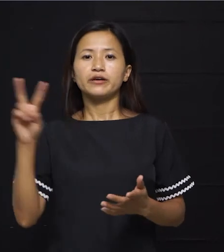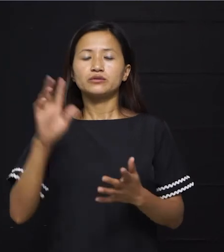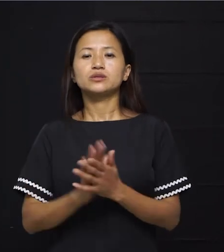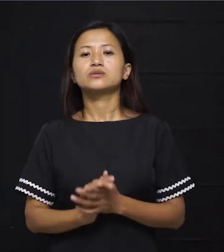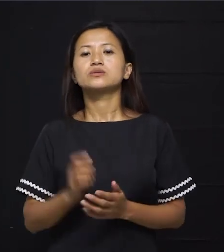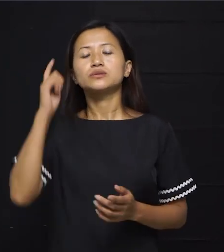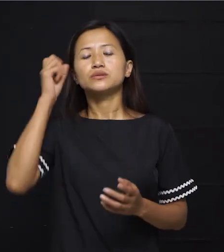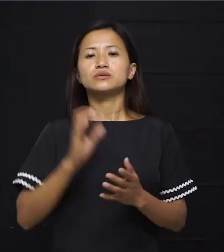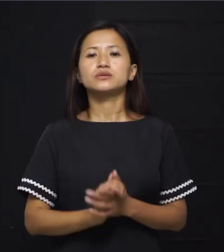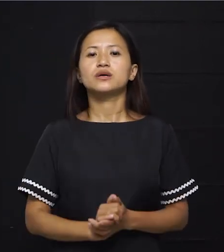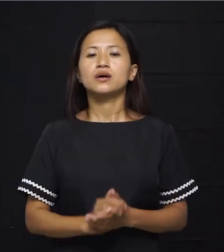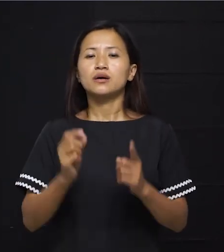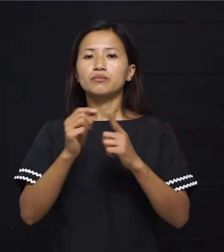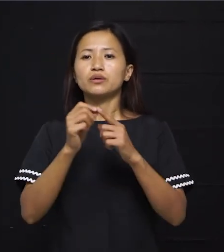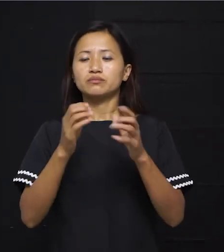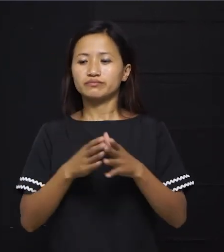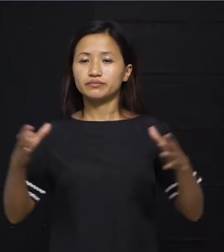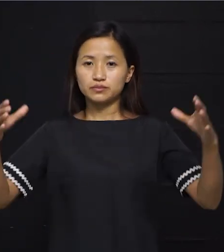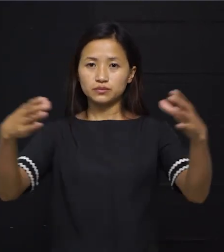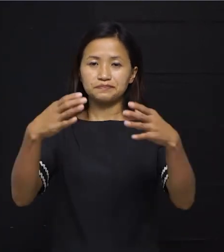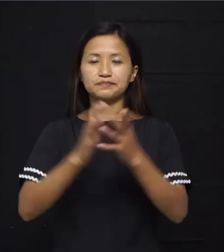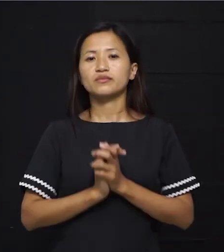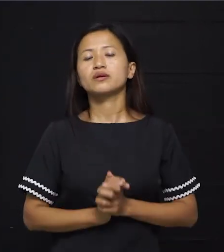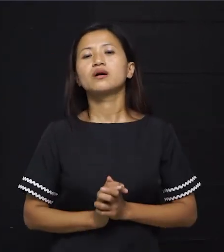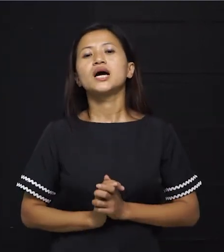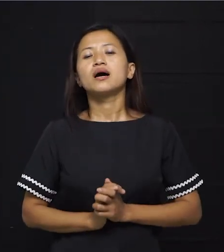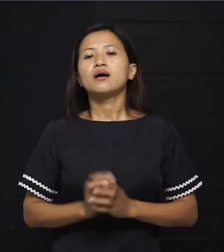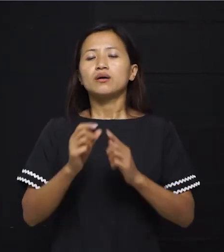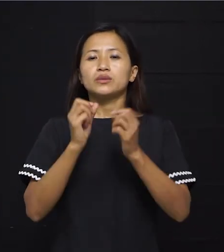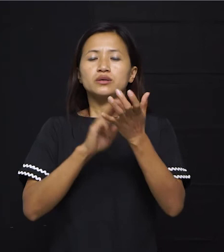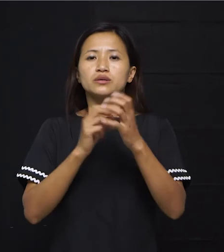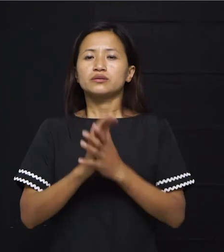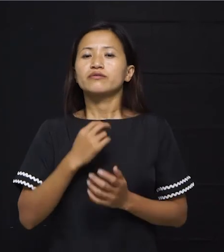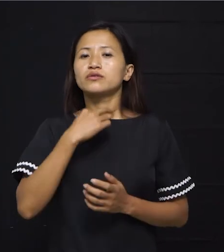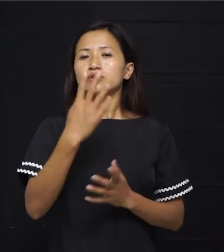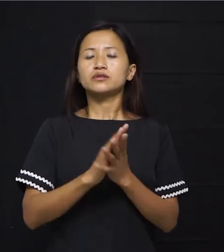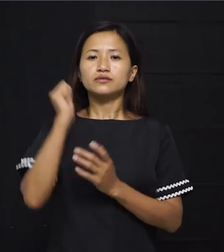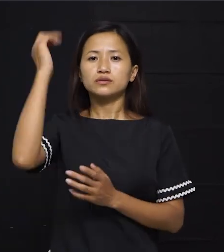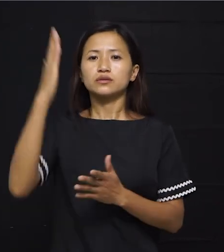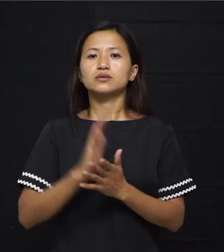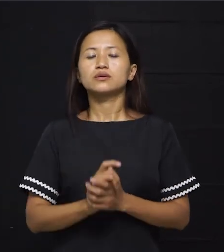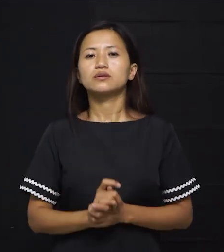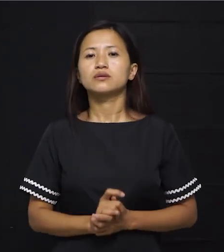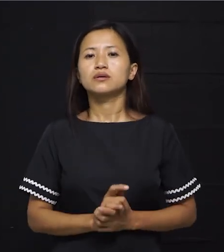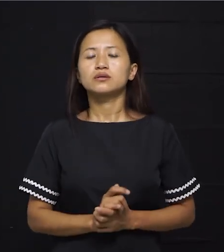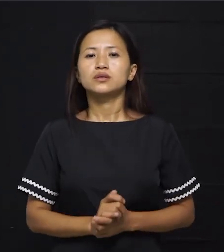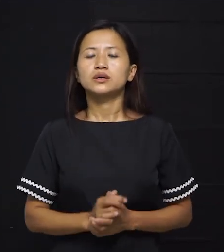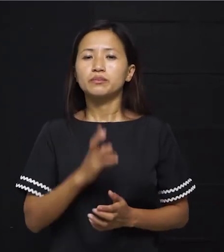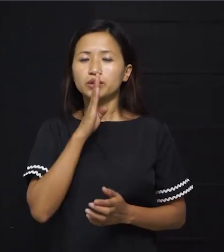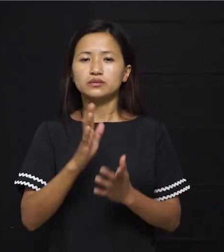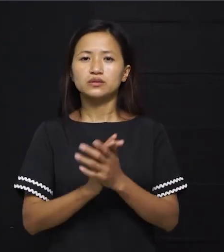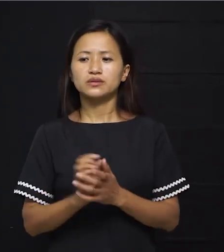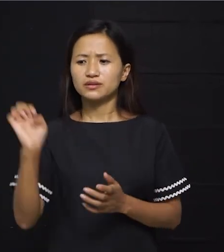panchayat, okay? Victory to the panchayat. The voice of the panch is the voice of God. That is what he was repeating again. Because